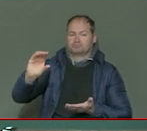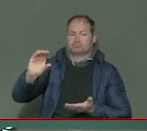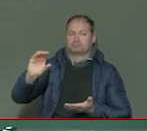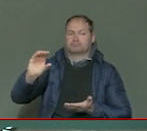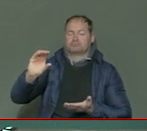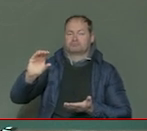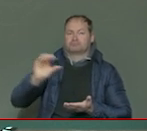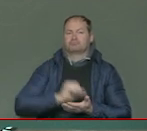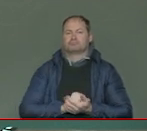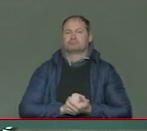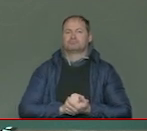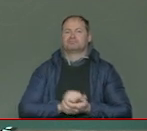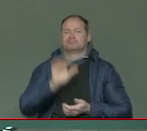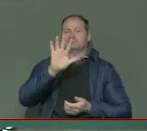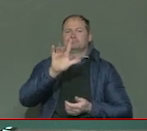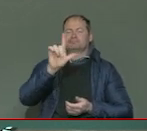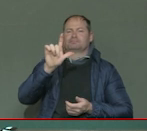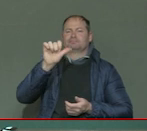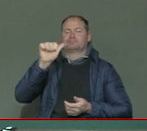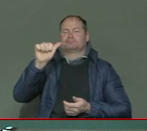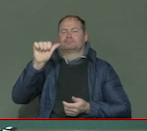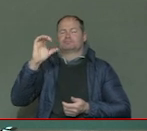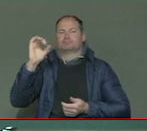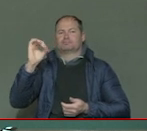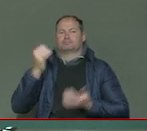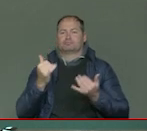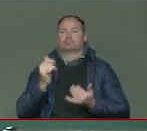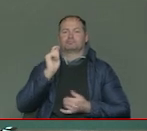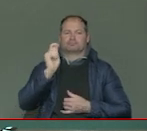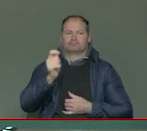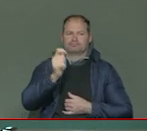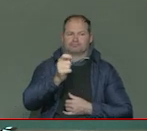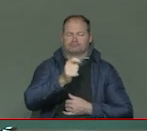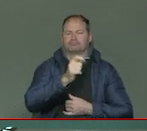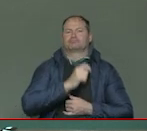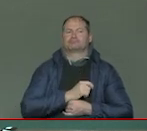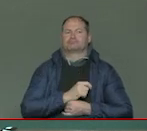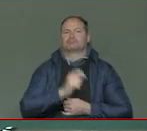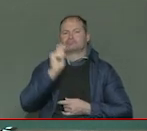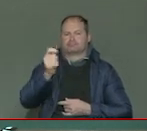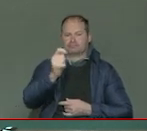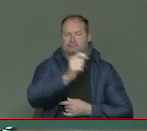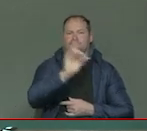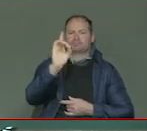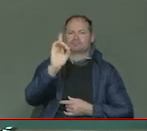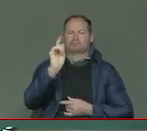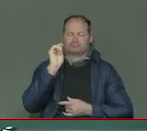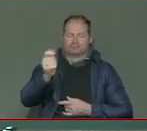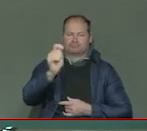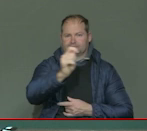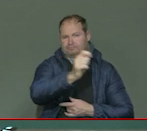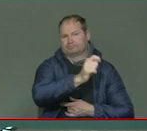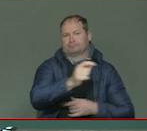and 5,760. Debit orders is payments, debits, payments, so it's in your CPJ.